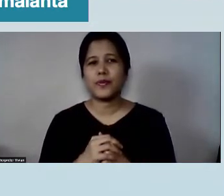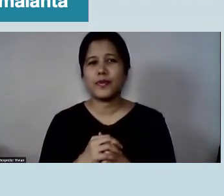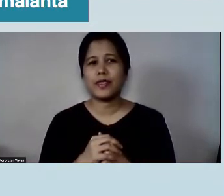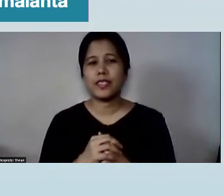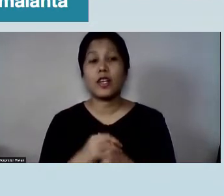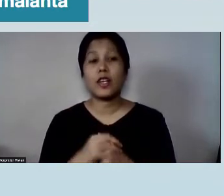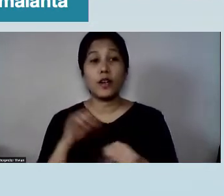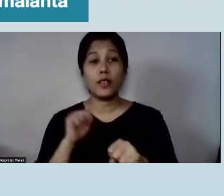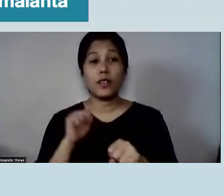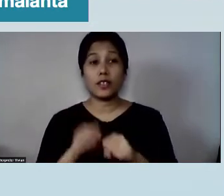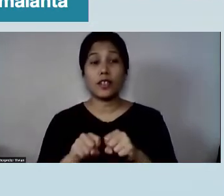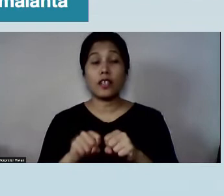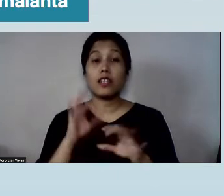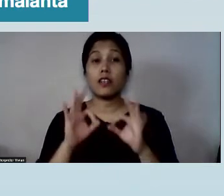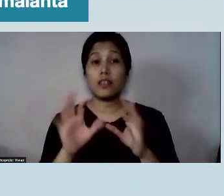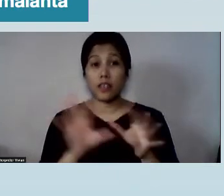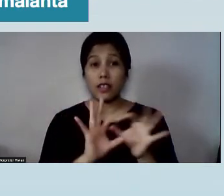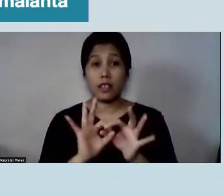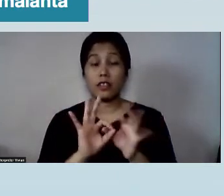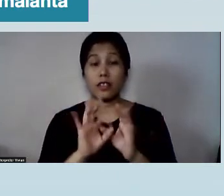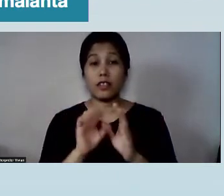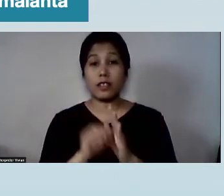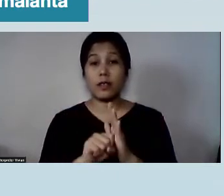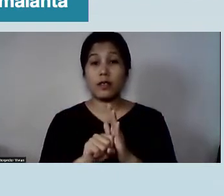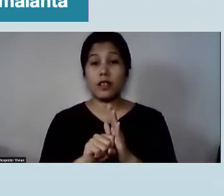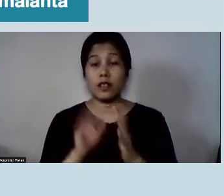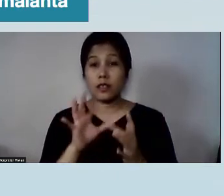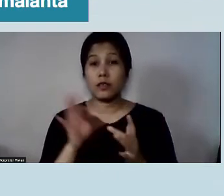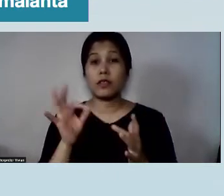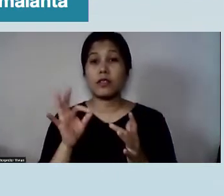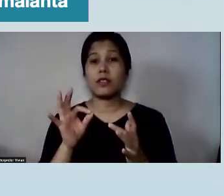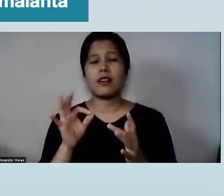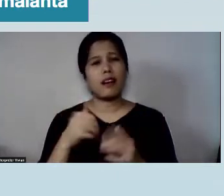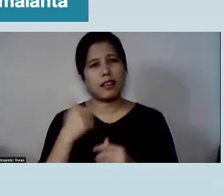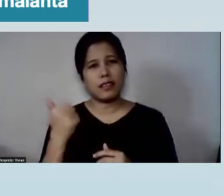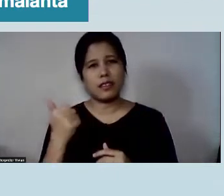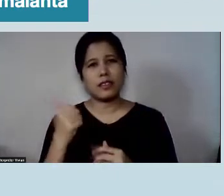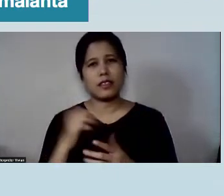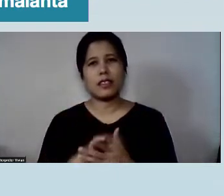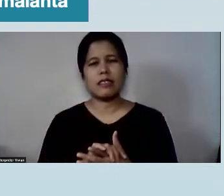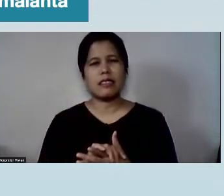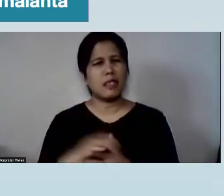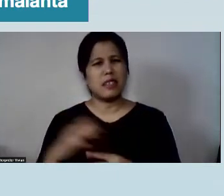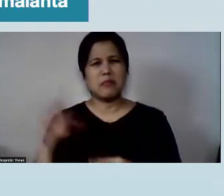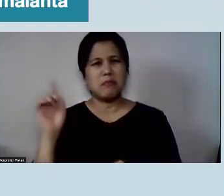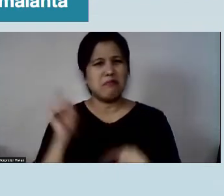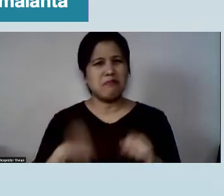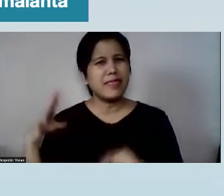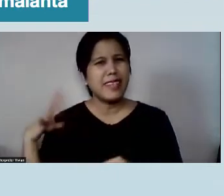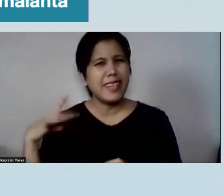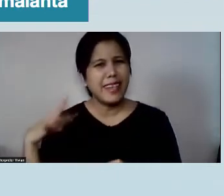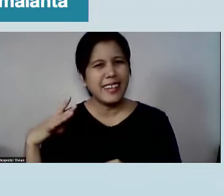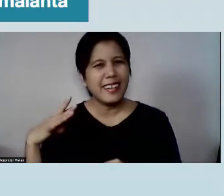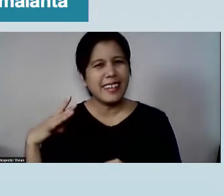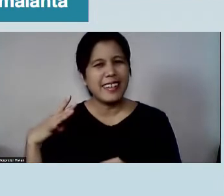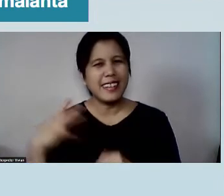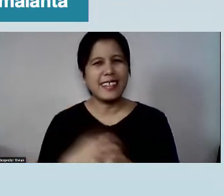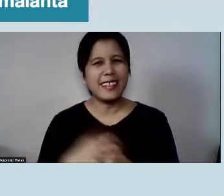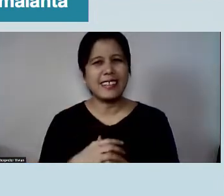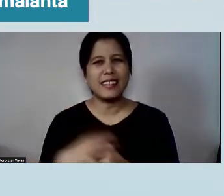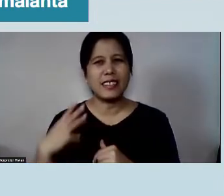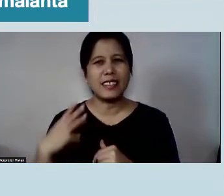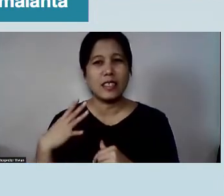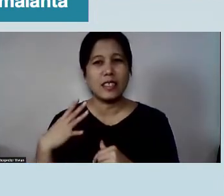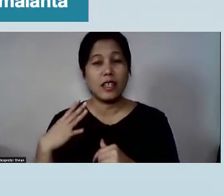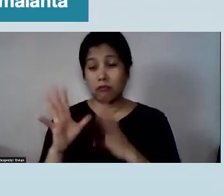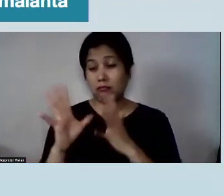So, in peer relationships, intrusive behavior, cuts ahead of others, in queue, hindi makaantay. Di ba? Movie, habang pumipila